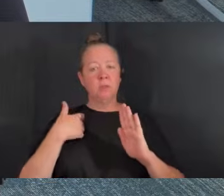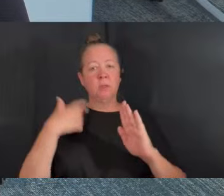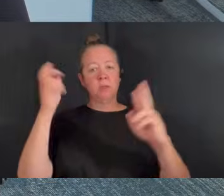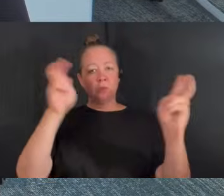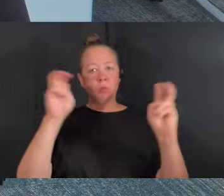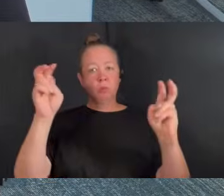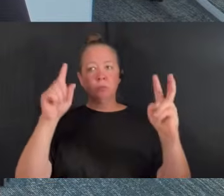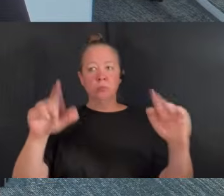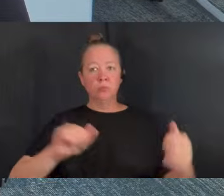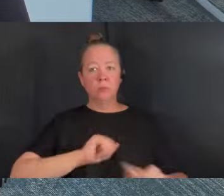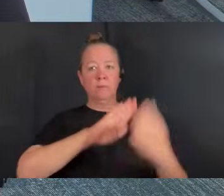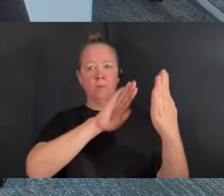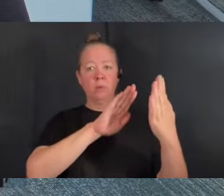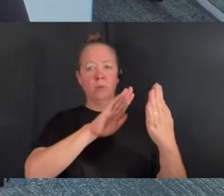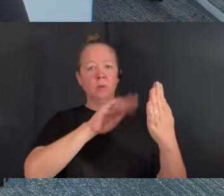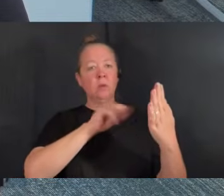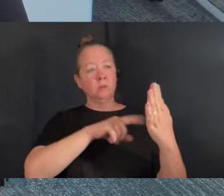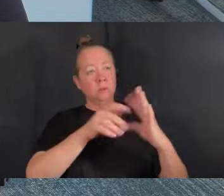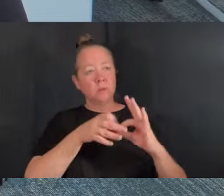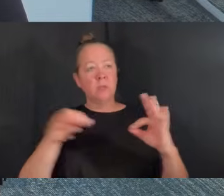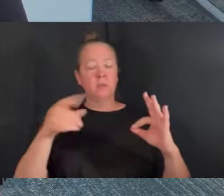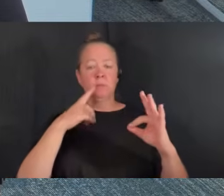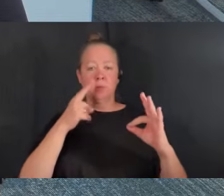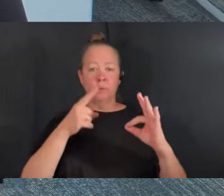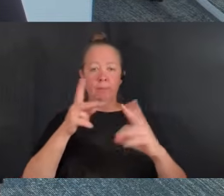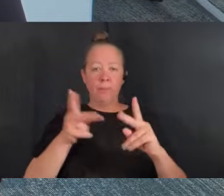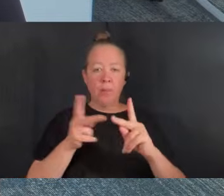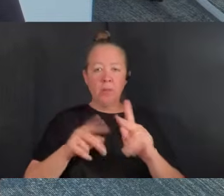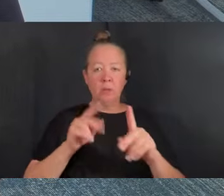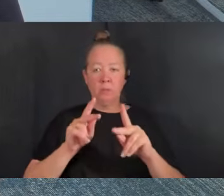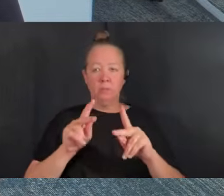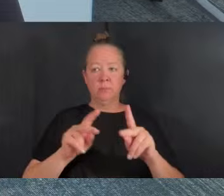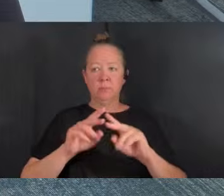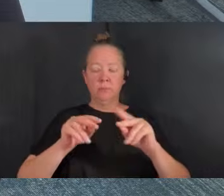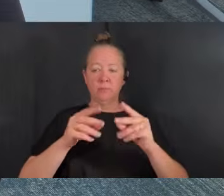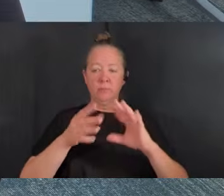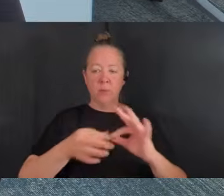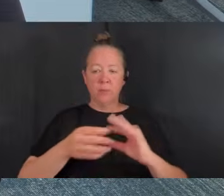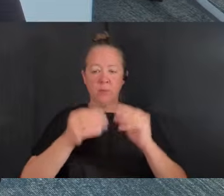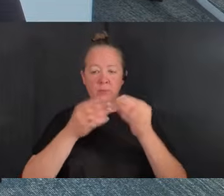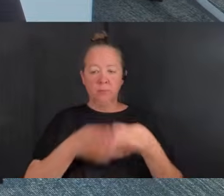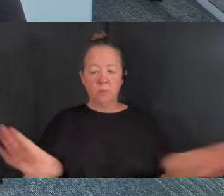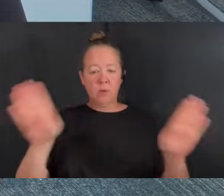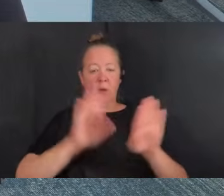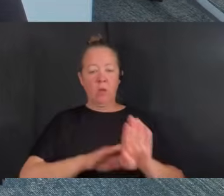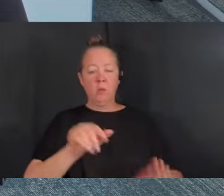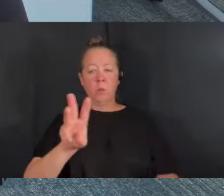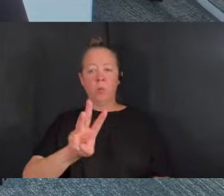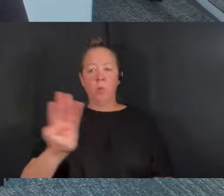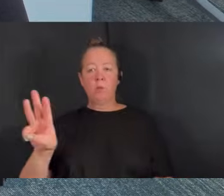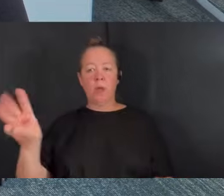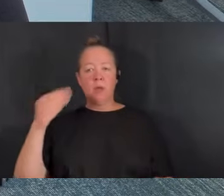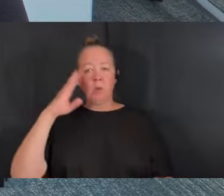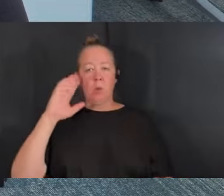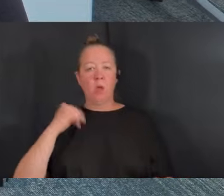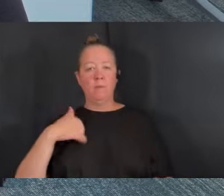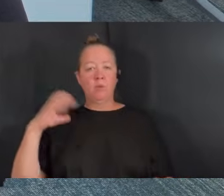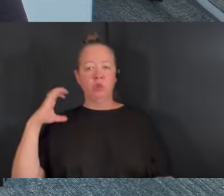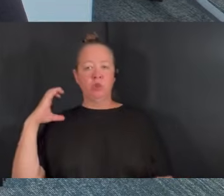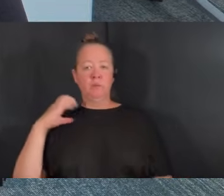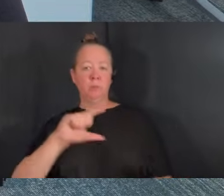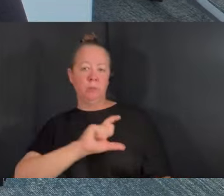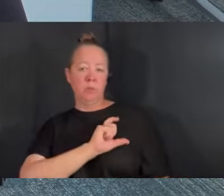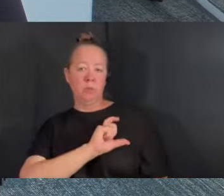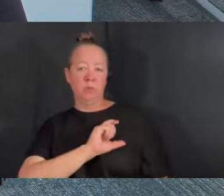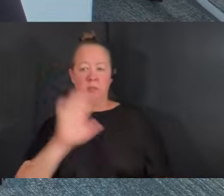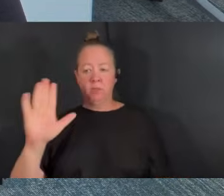them, states them publicly, puts them on our website. I know that our chief of police and his training and